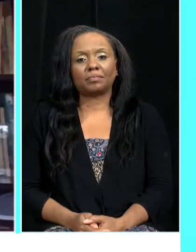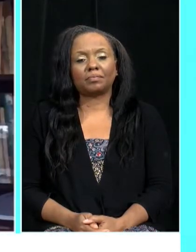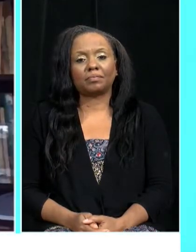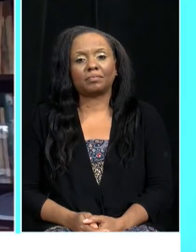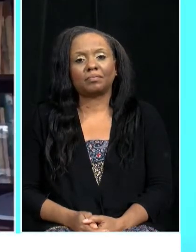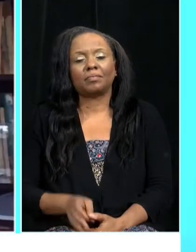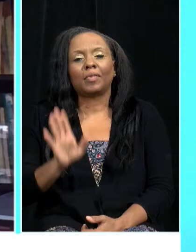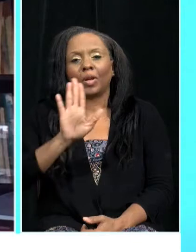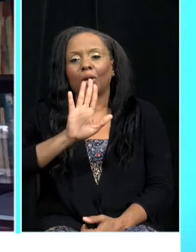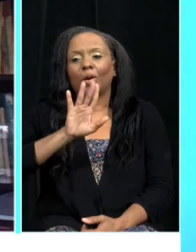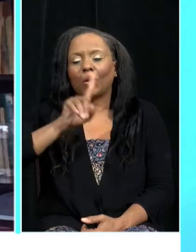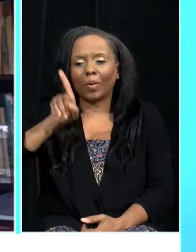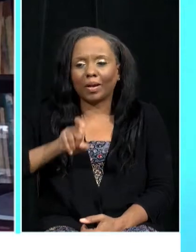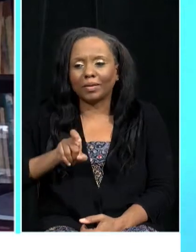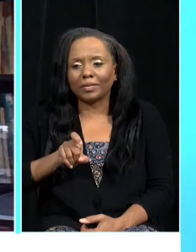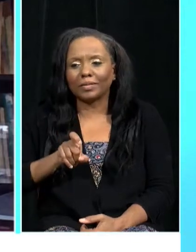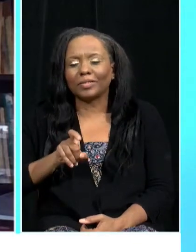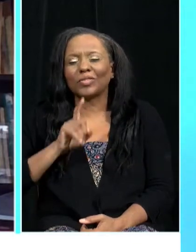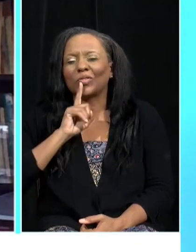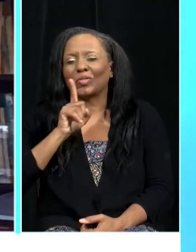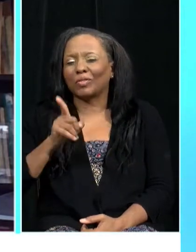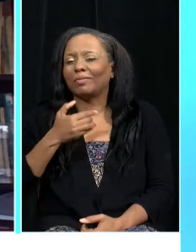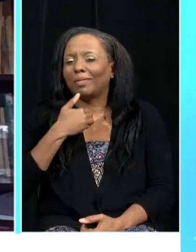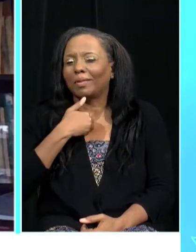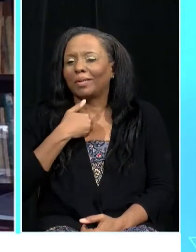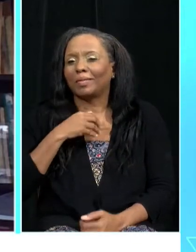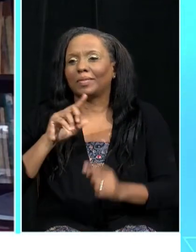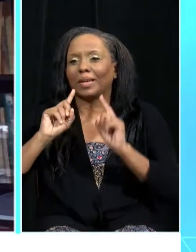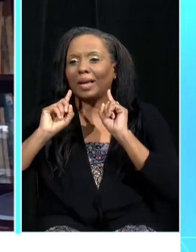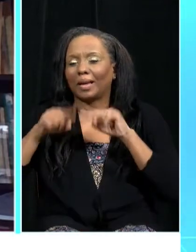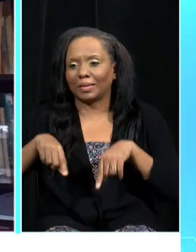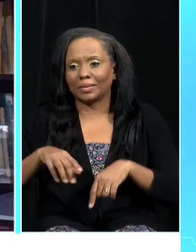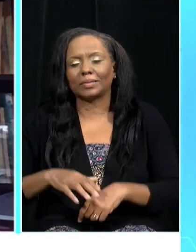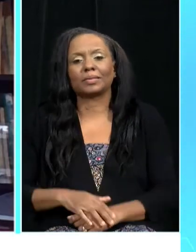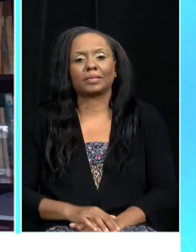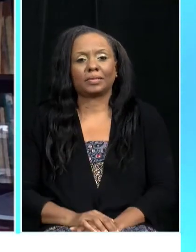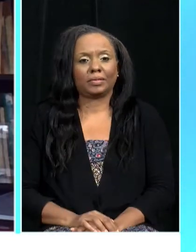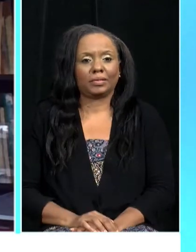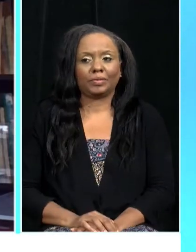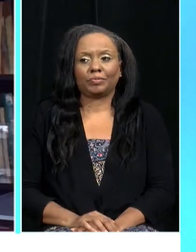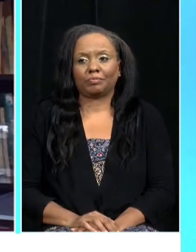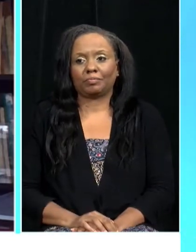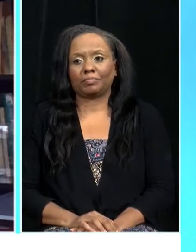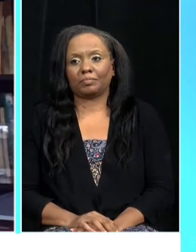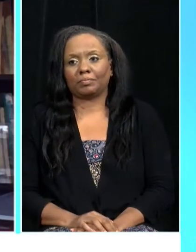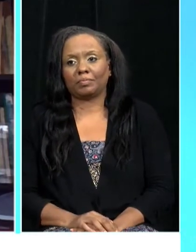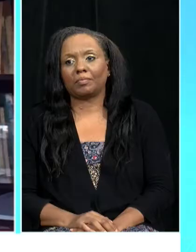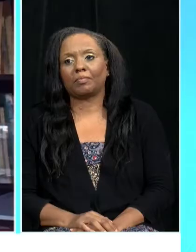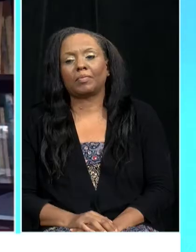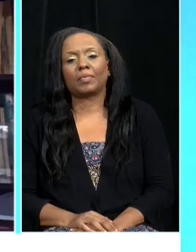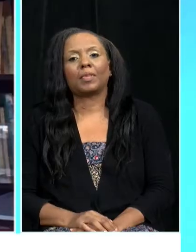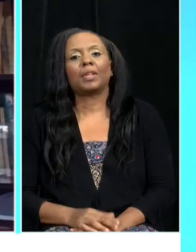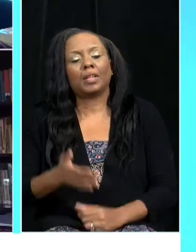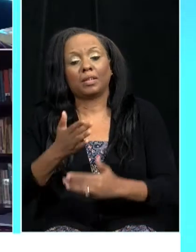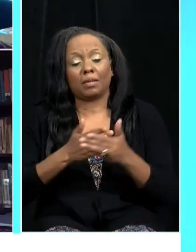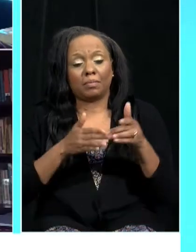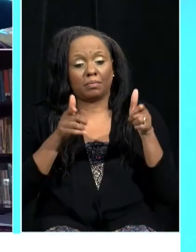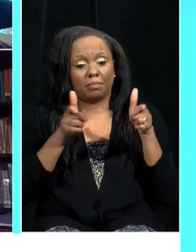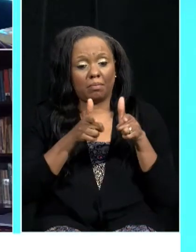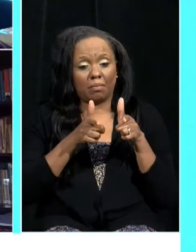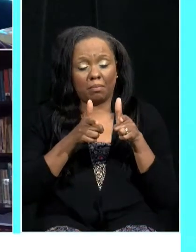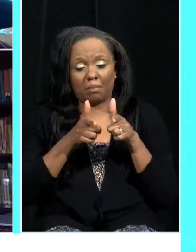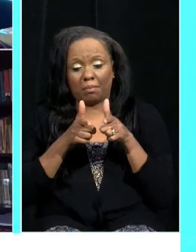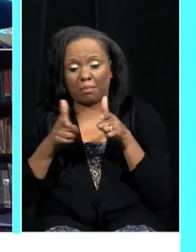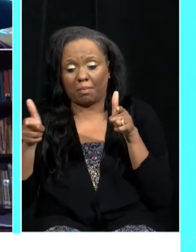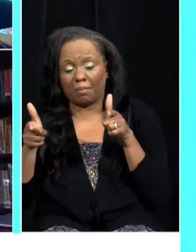the answer for some of the debate in Barbados, where maybe if you differentiate between macro and microeconomic.